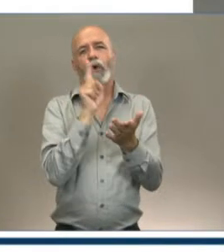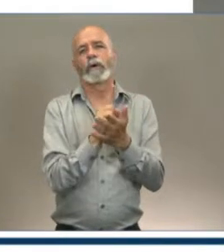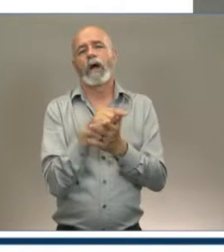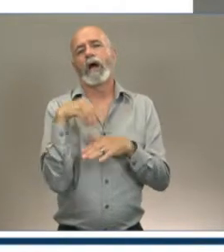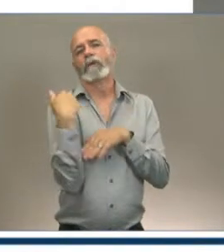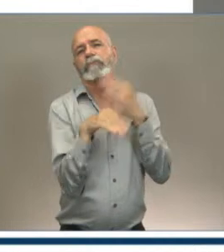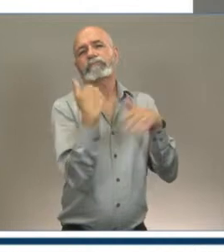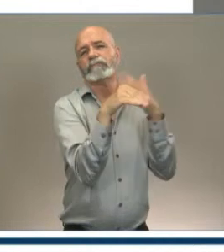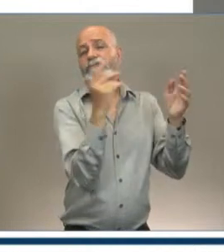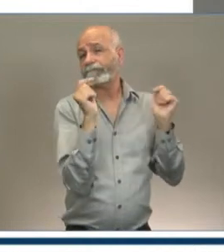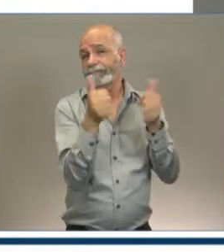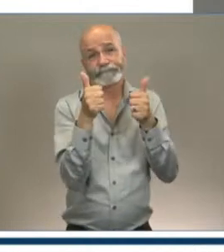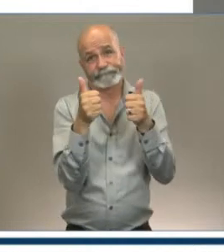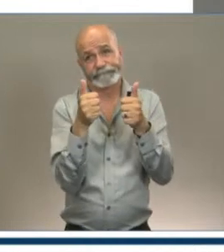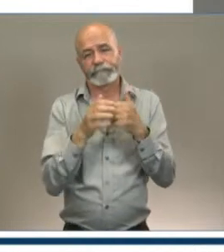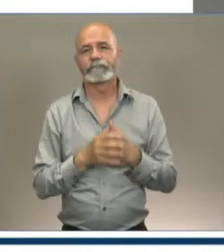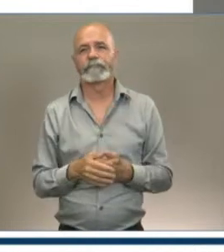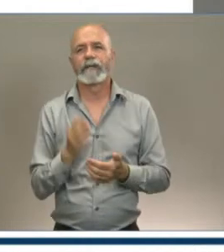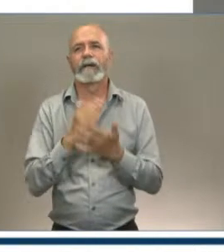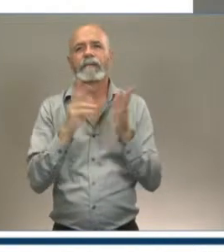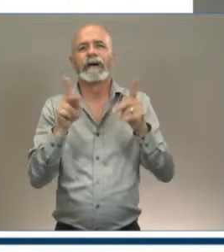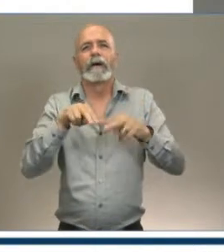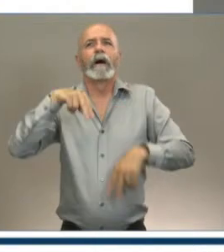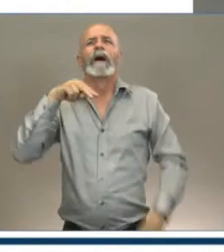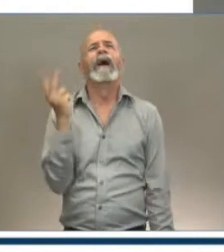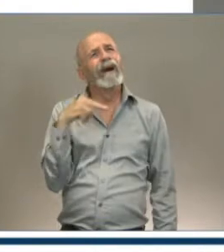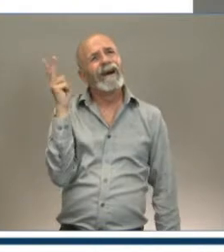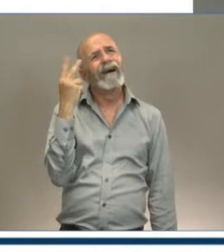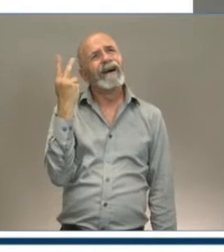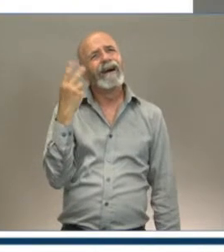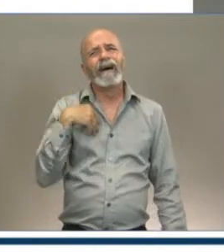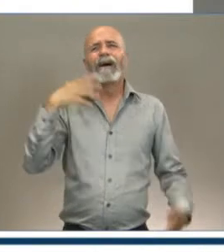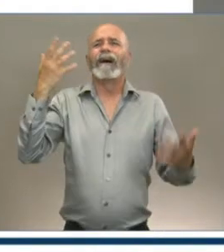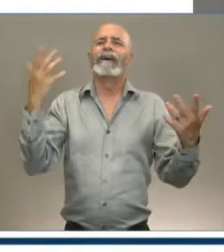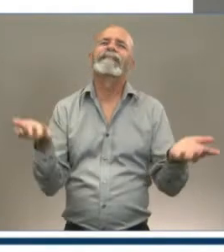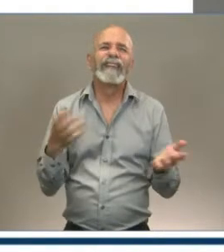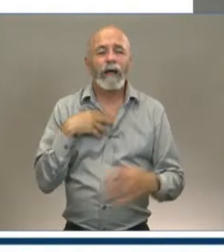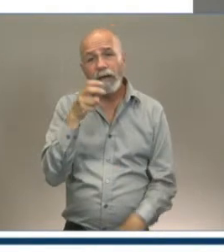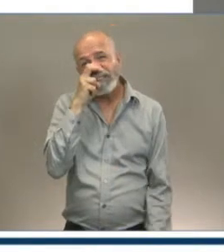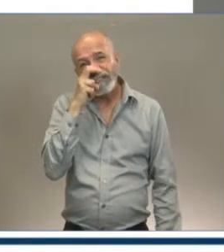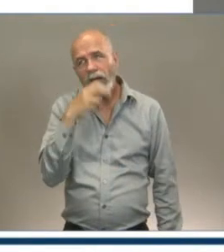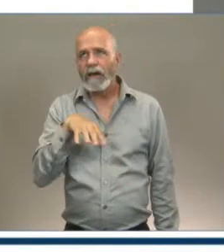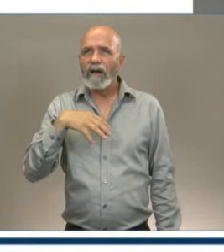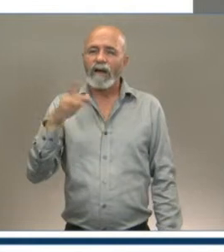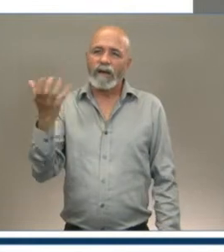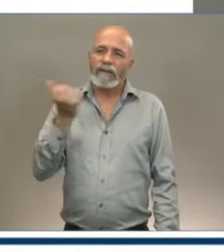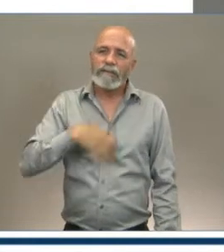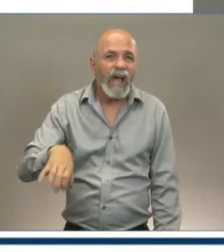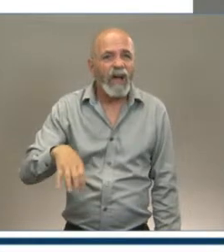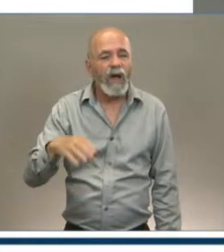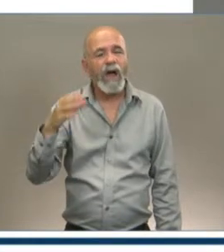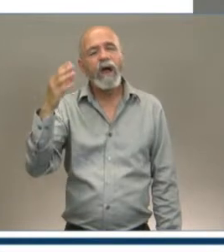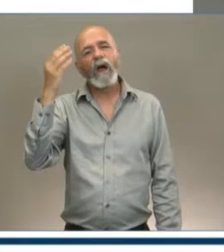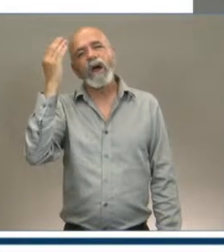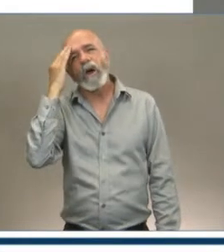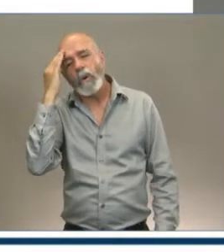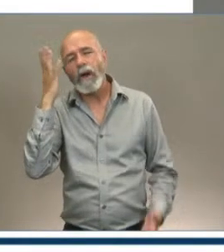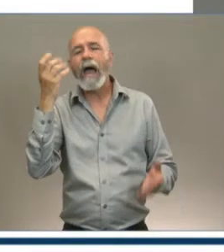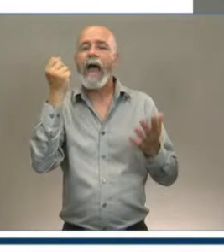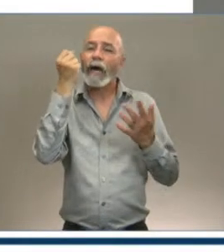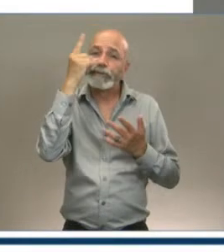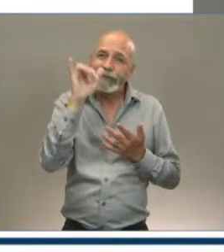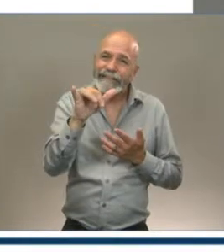I know people are tired of the restrictions. That's understandable. It's been a very hard May, as we said, for all of